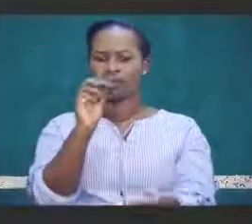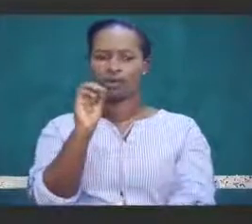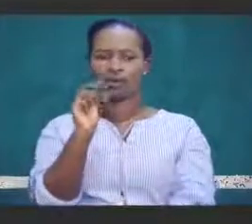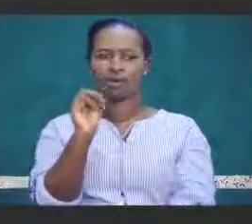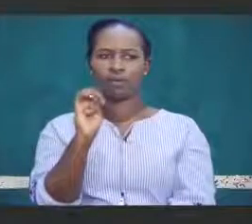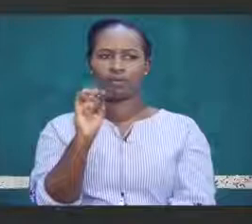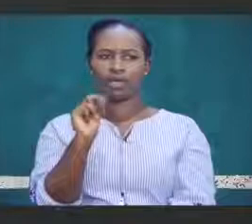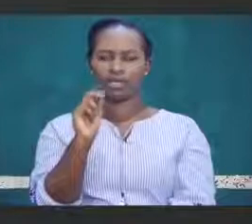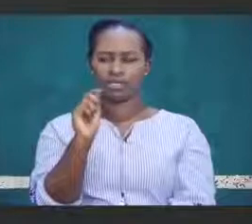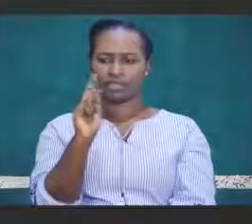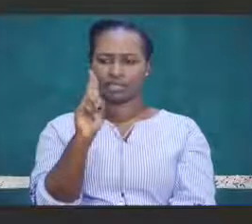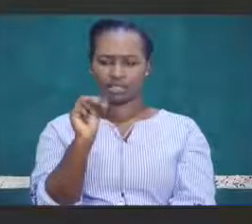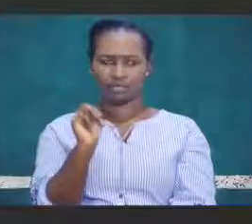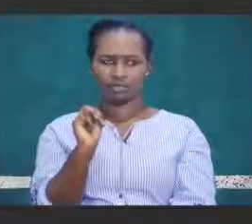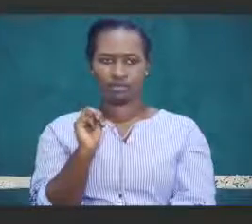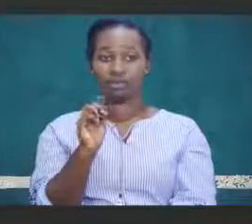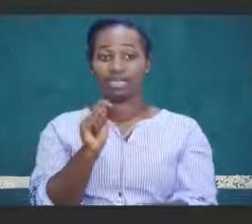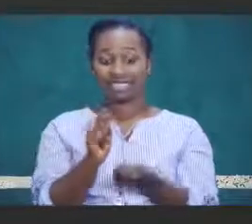change